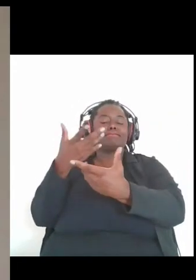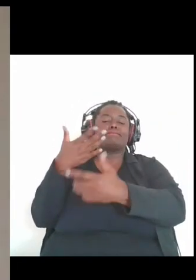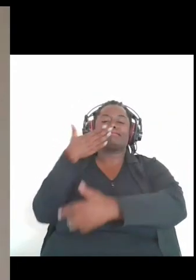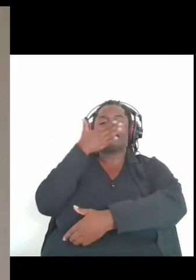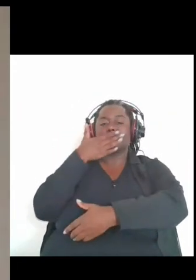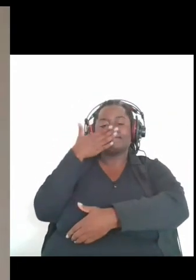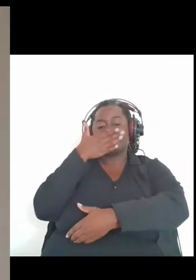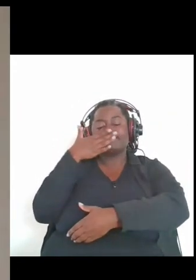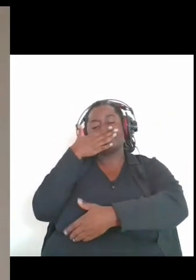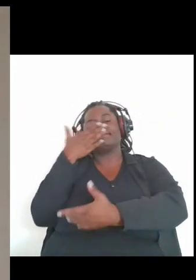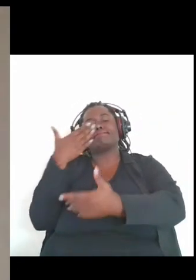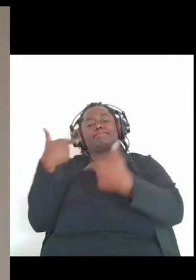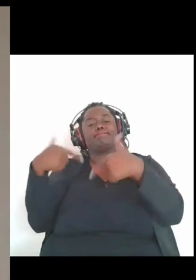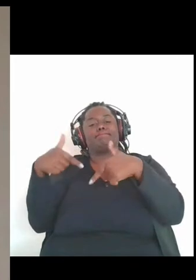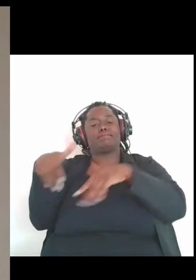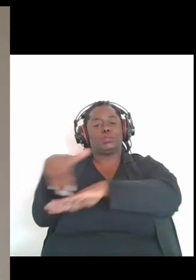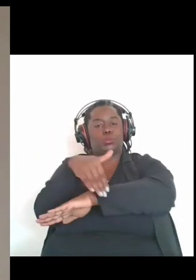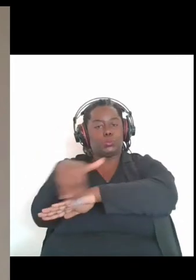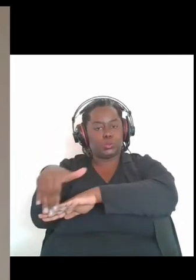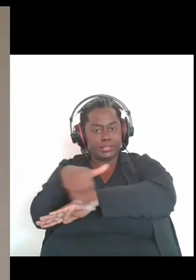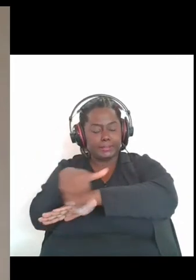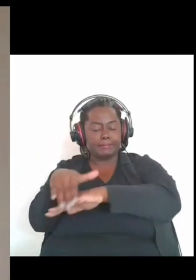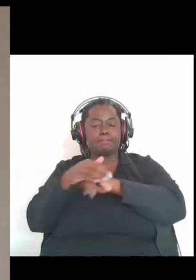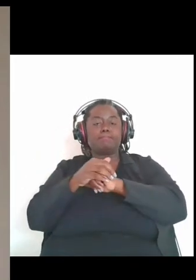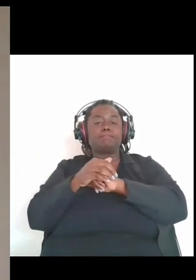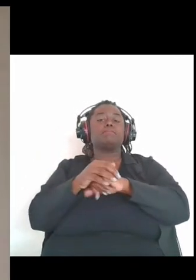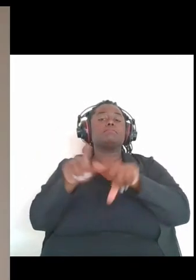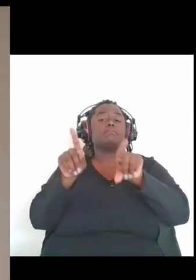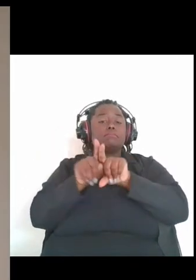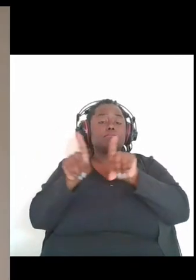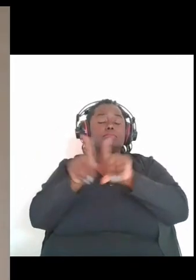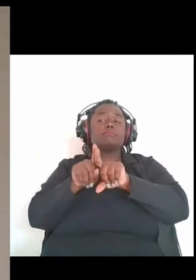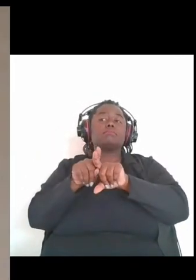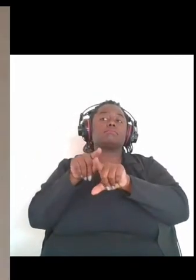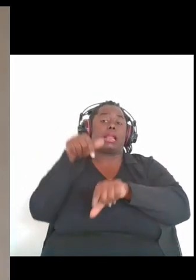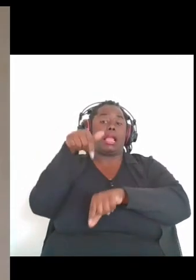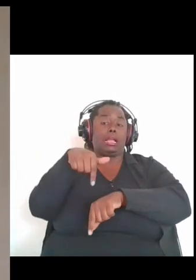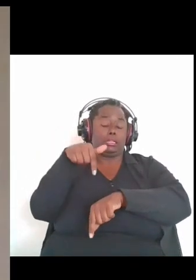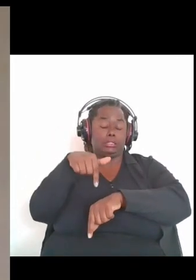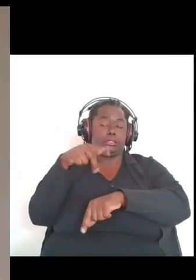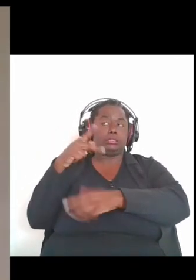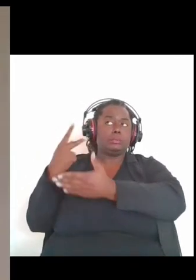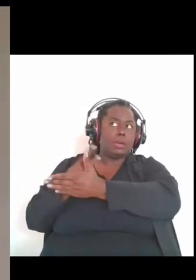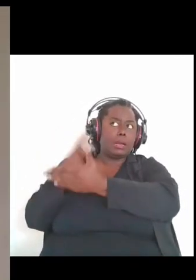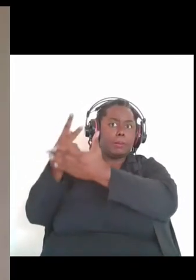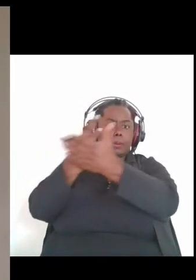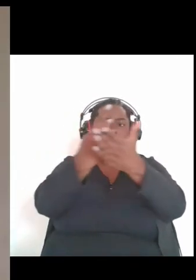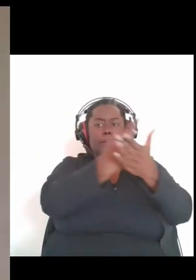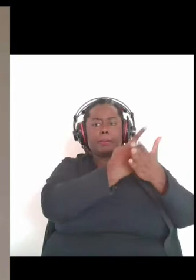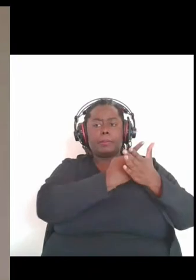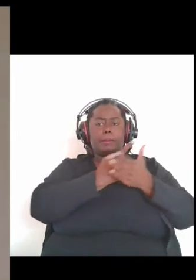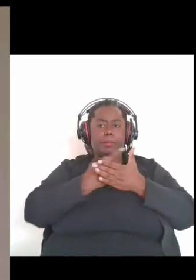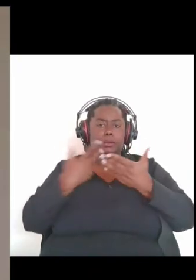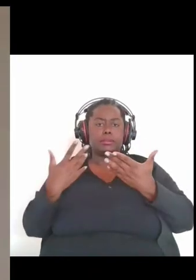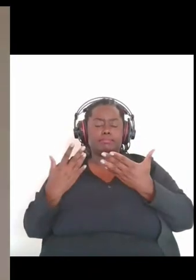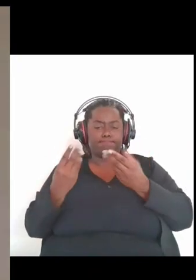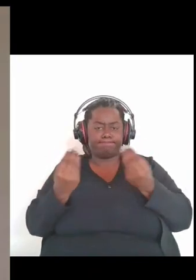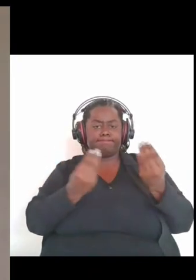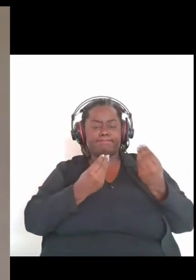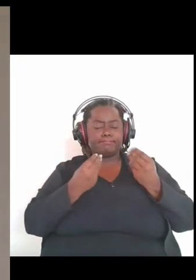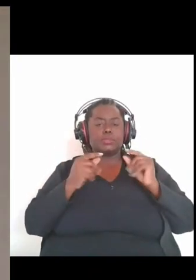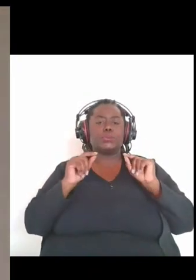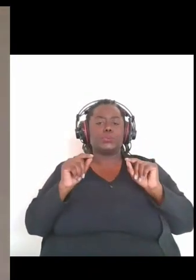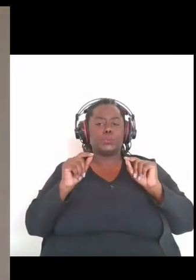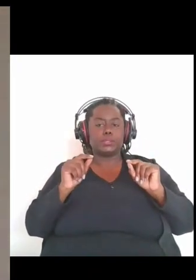streets sometimes they can what happens also is